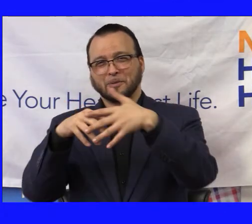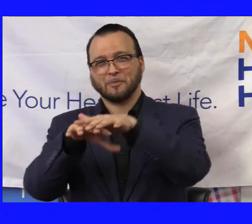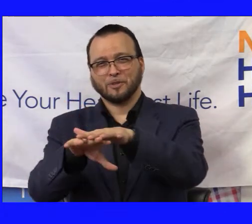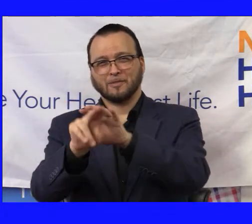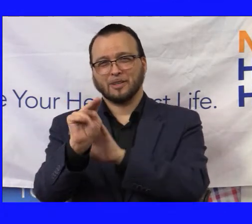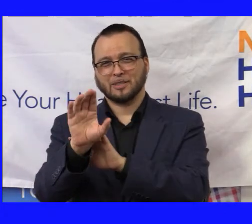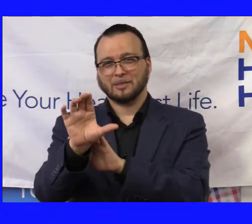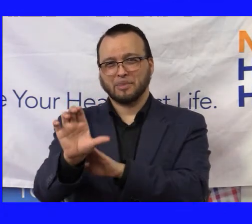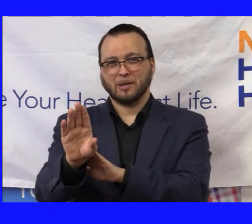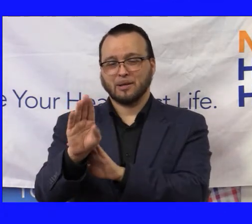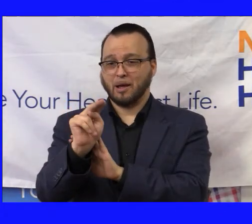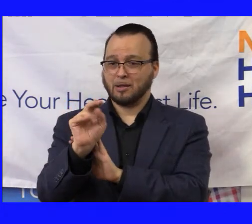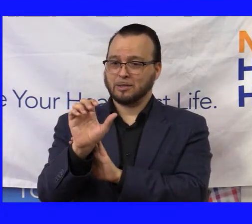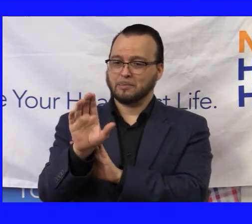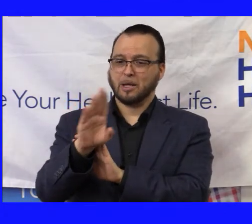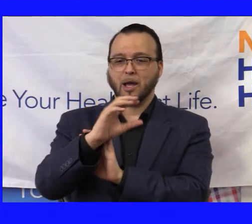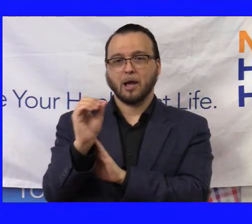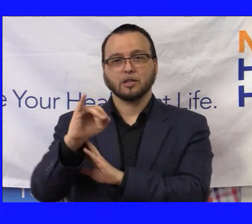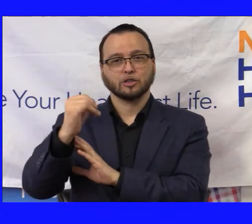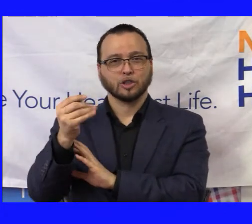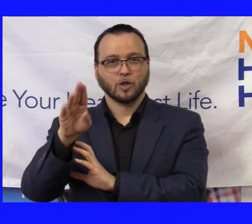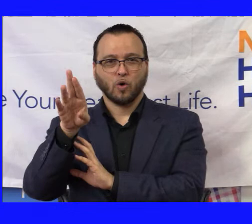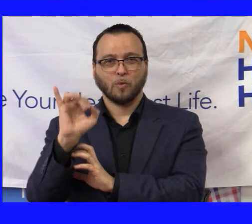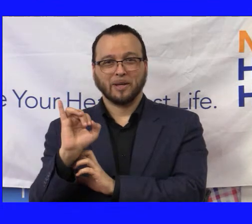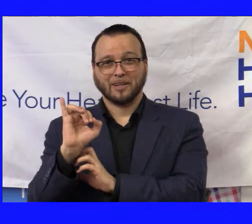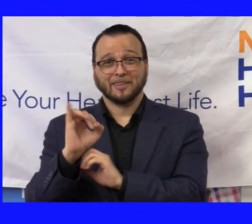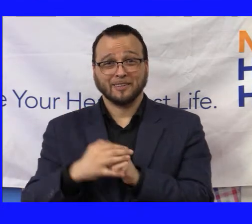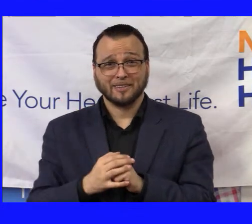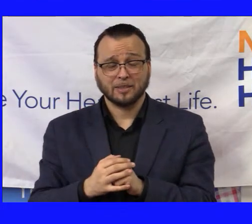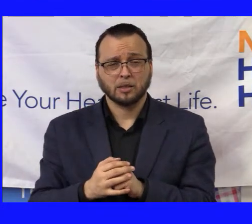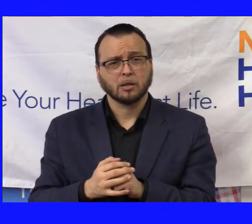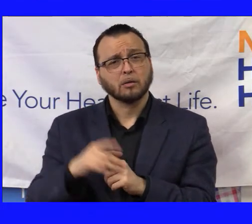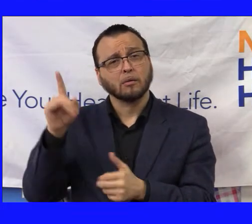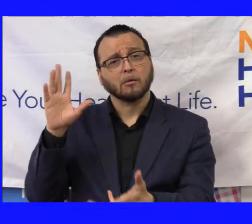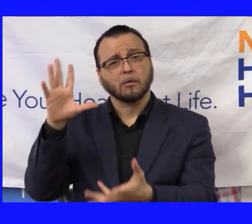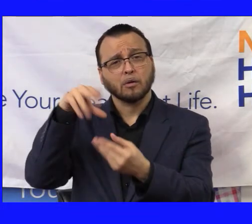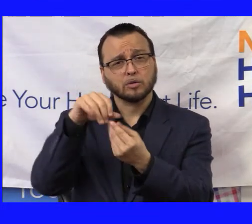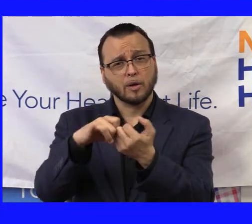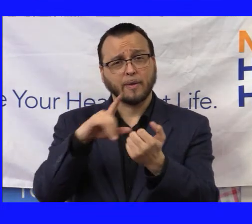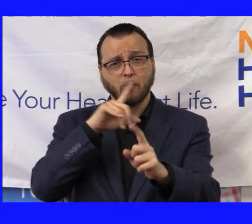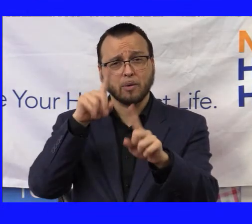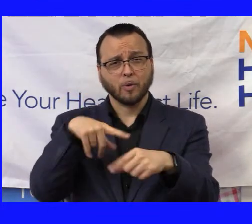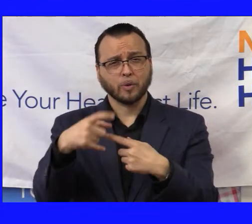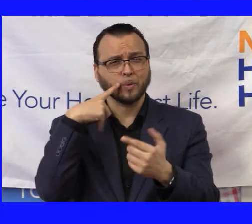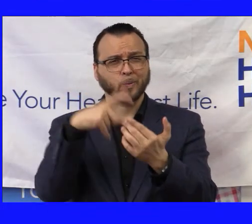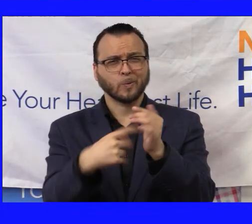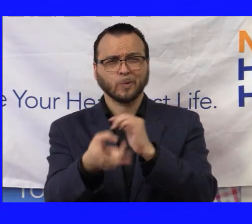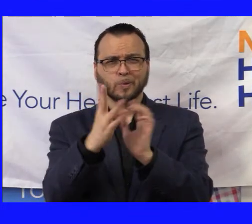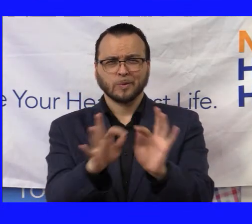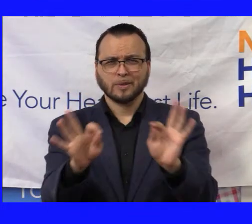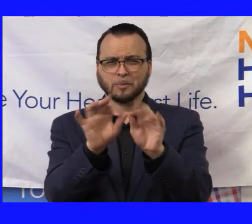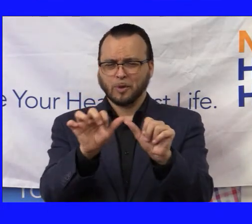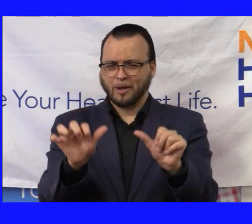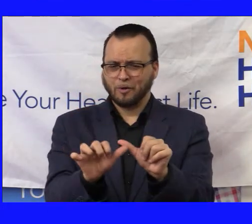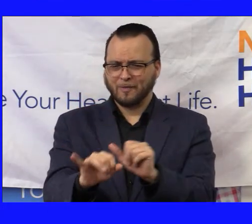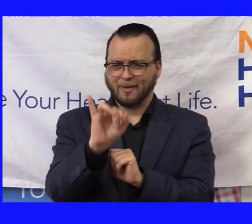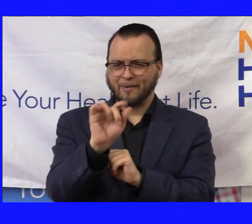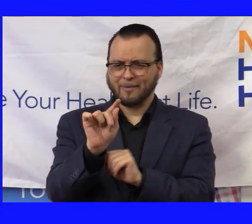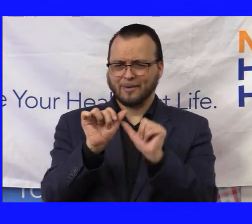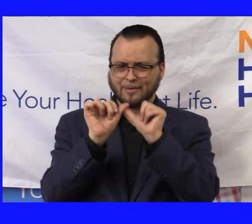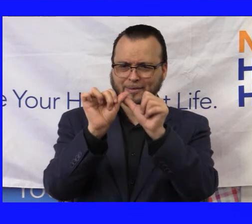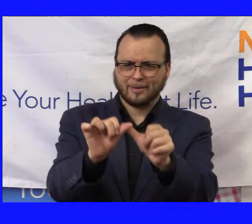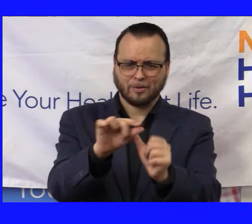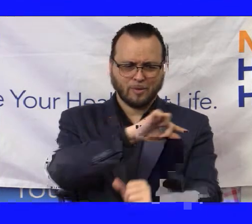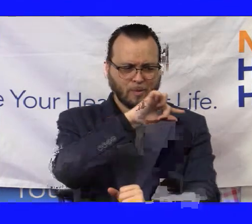of NCB and Jacobi. And then in conclusion on the report, you will find 2 key areas of IT continuous